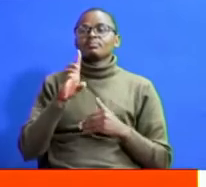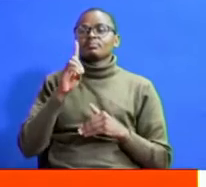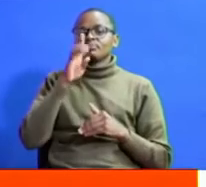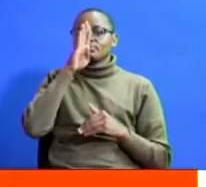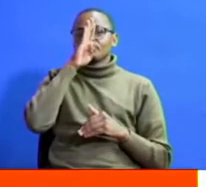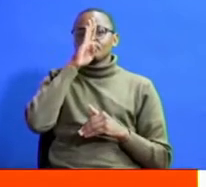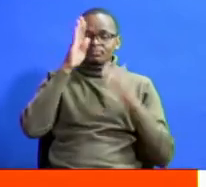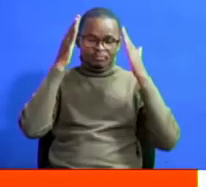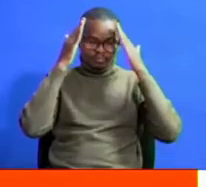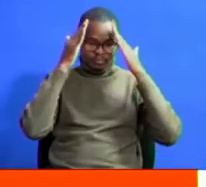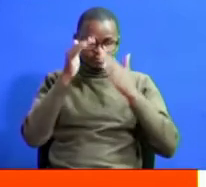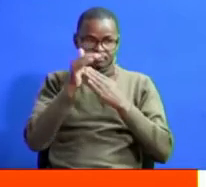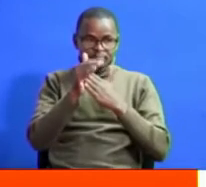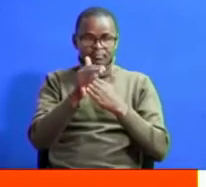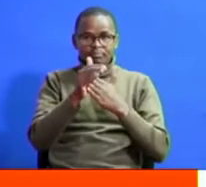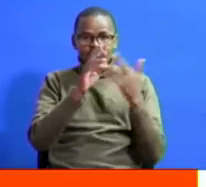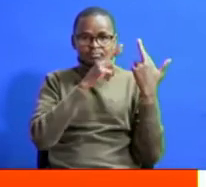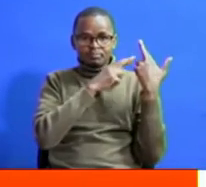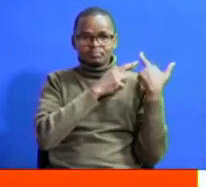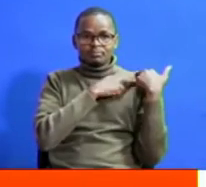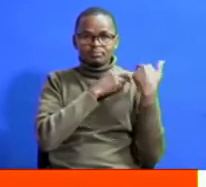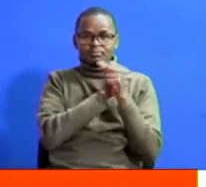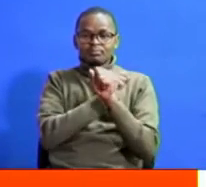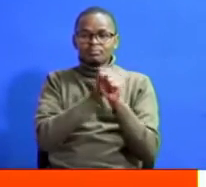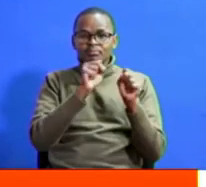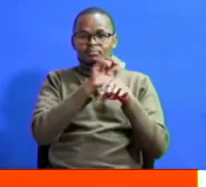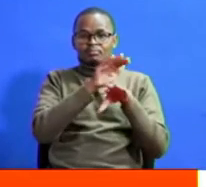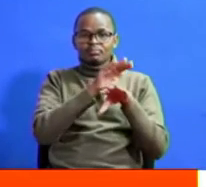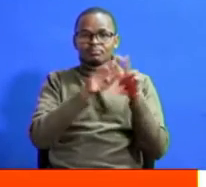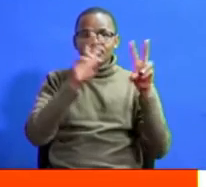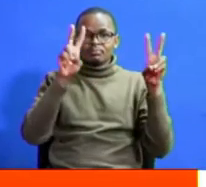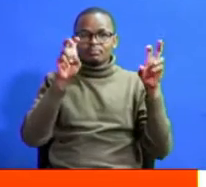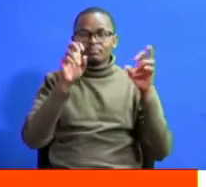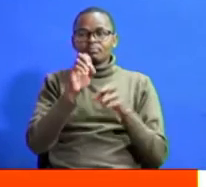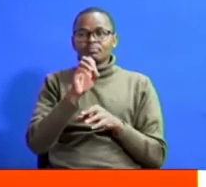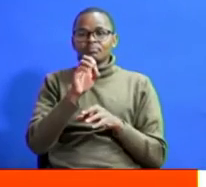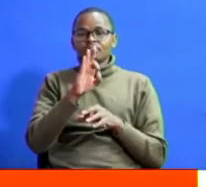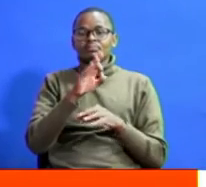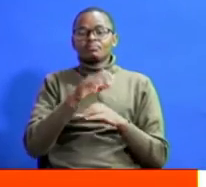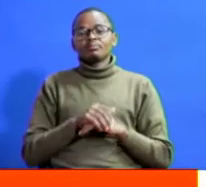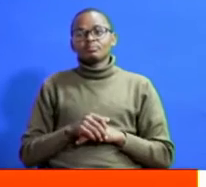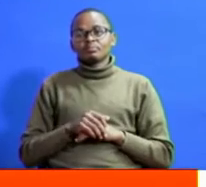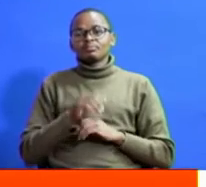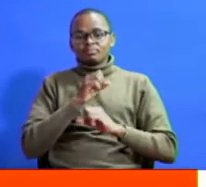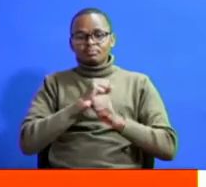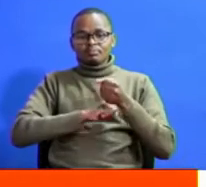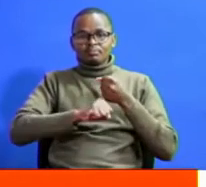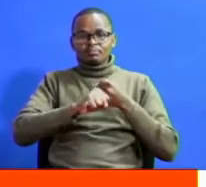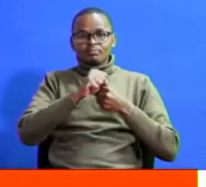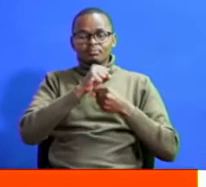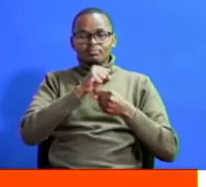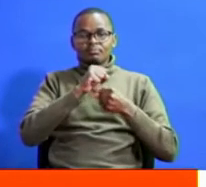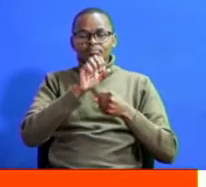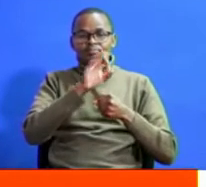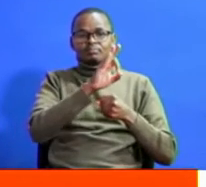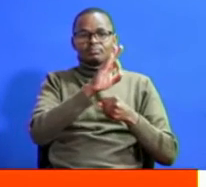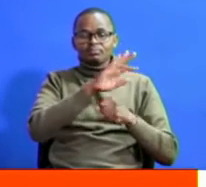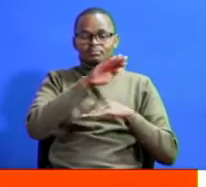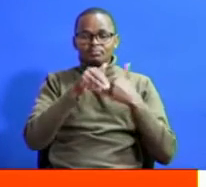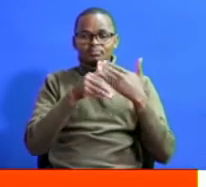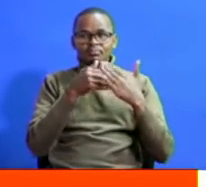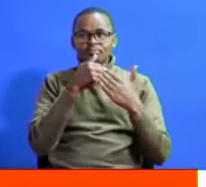a dedicated leadership, the role of the president. On the issue of performance, of course,